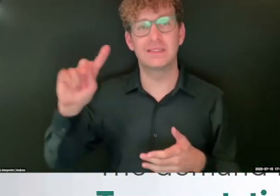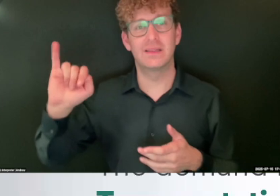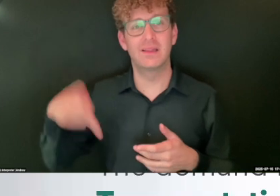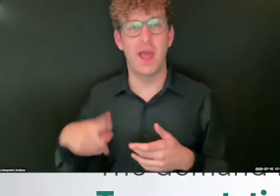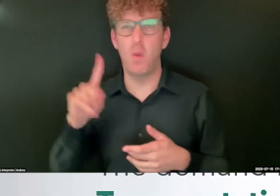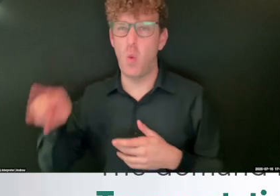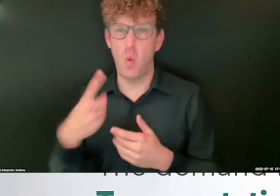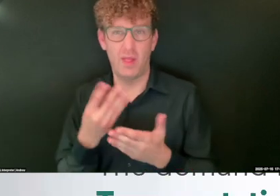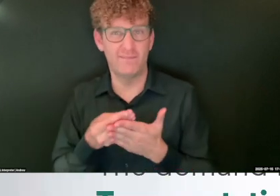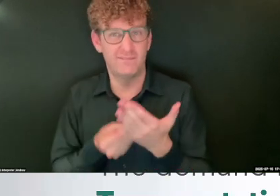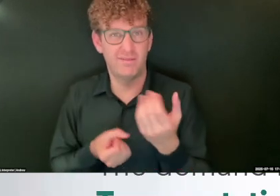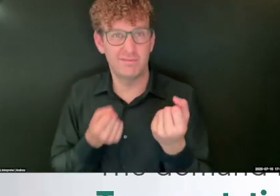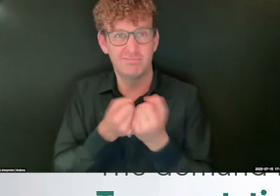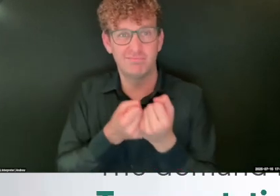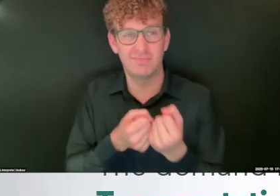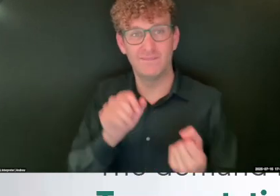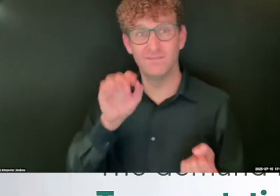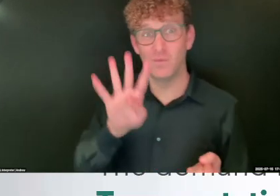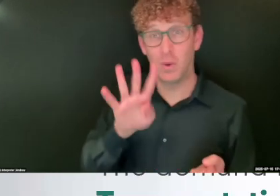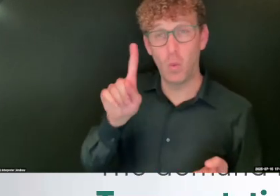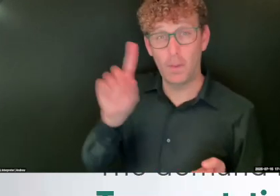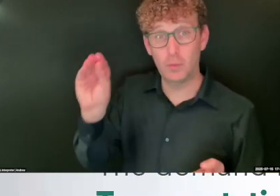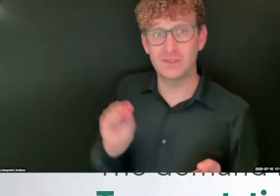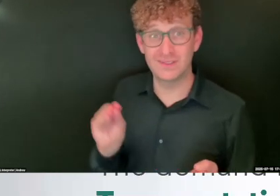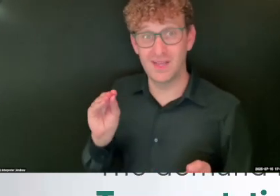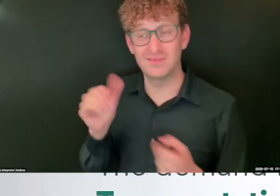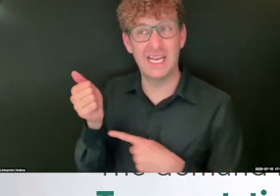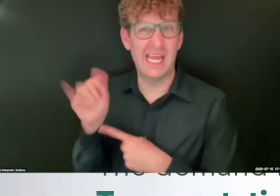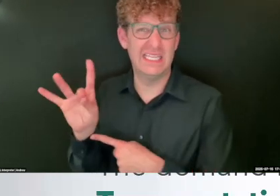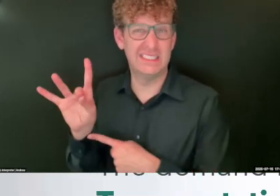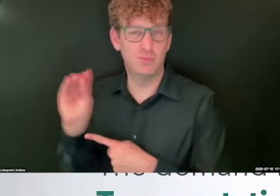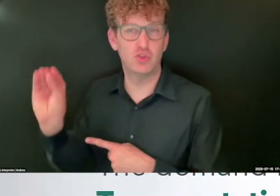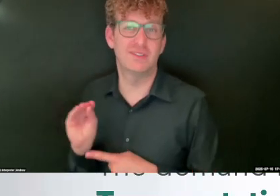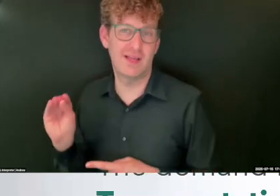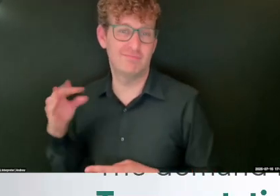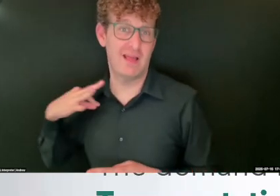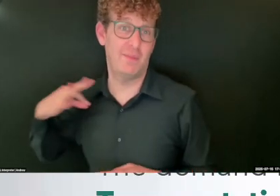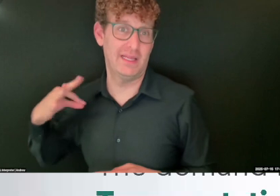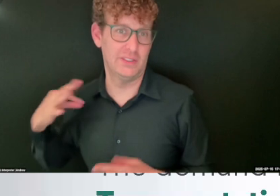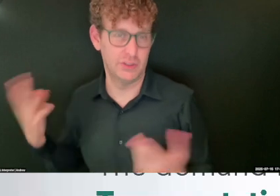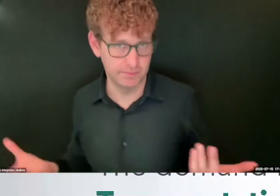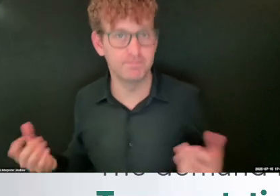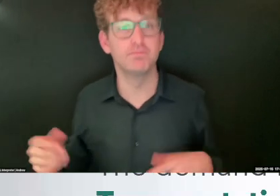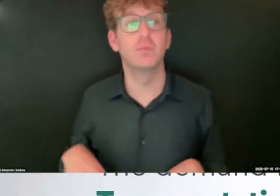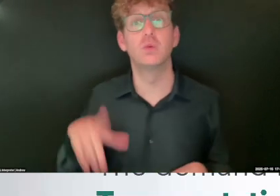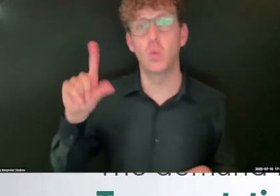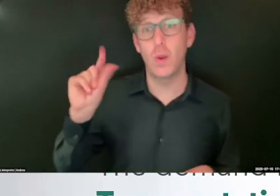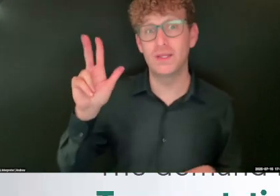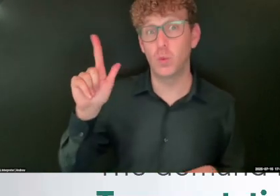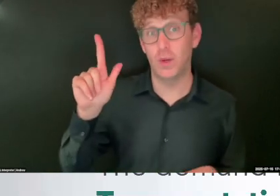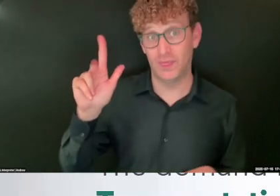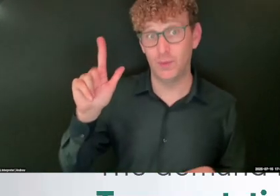of applications, respectively. In 2023, these two programs released a joint competitive request